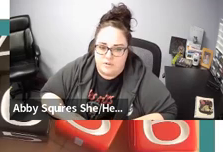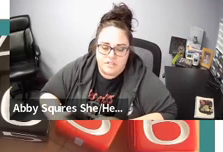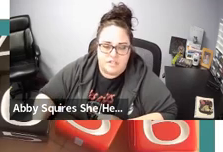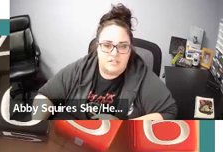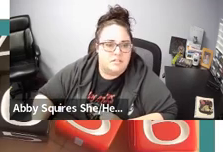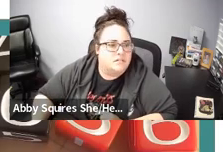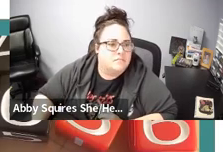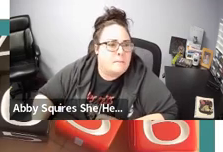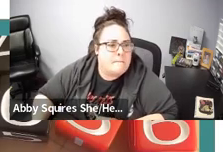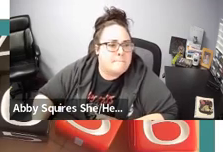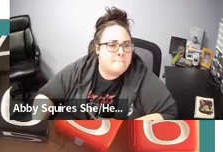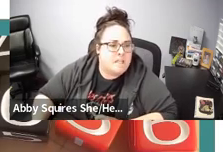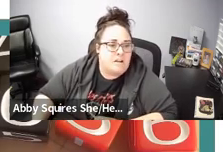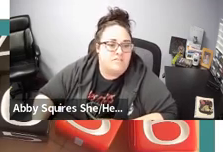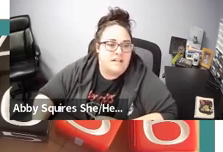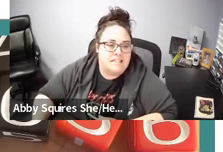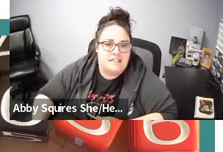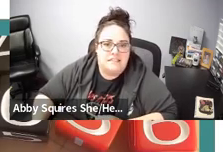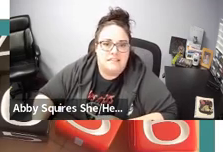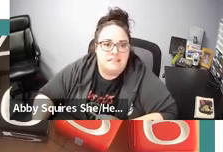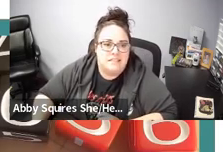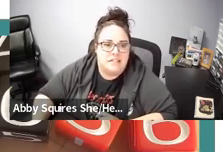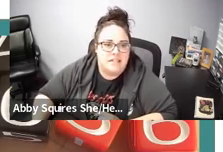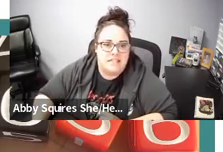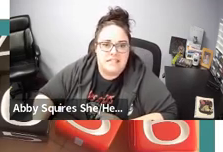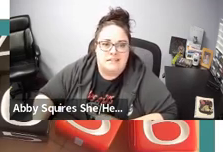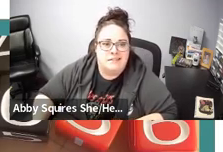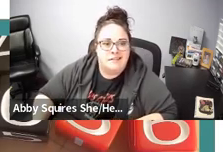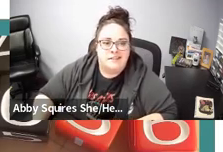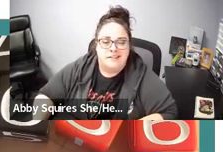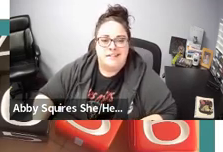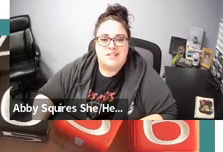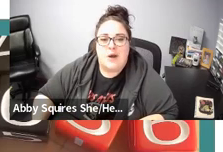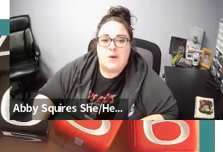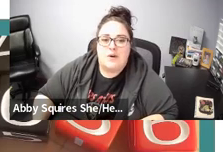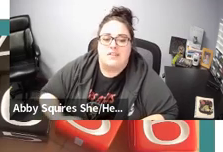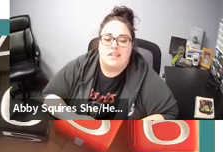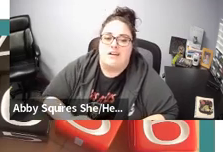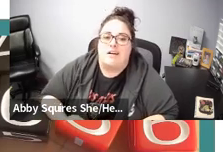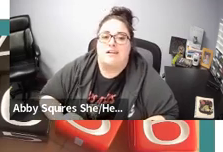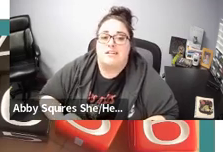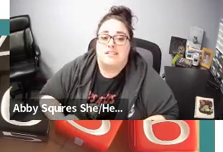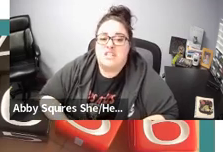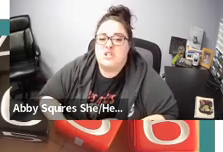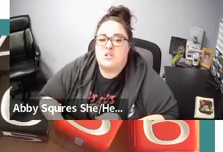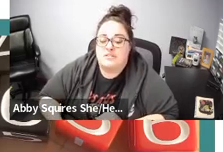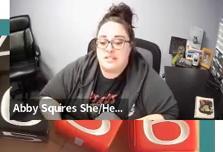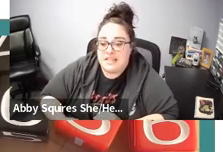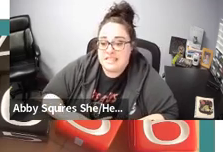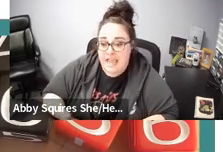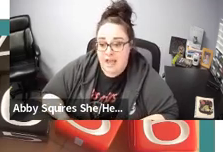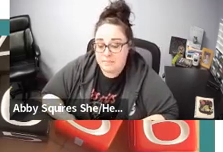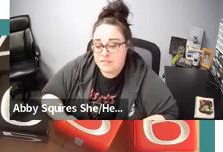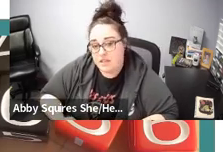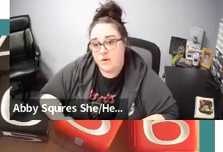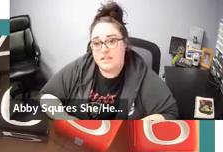and resources. All right, dice. So there are digital